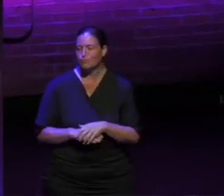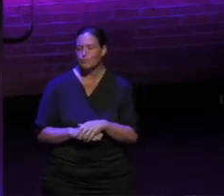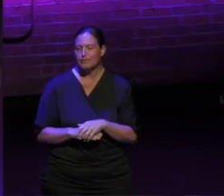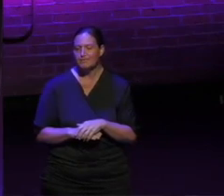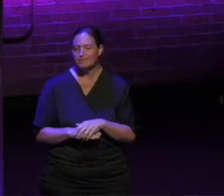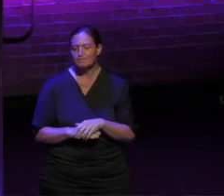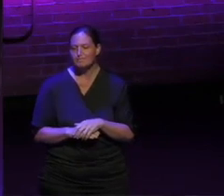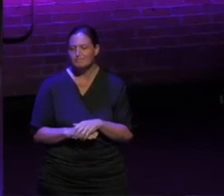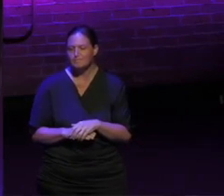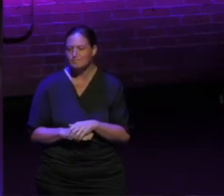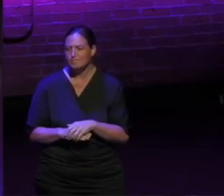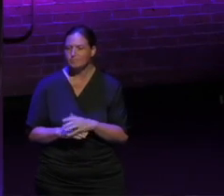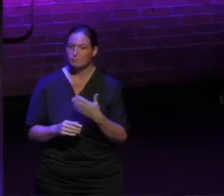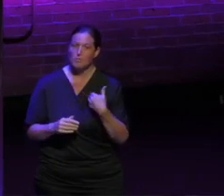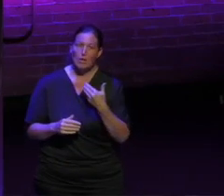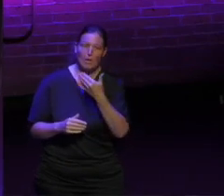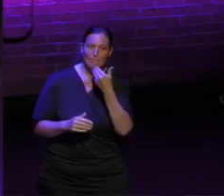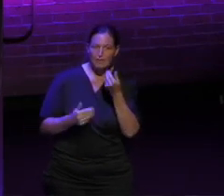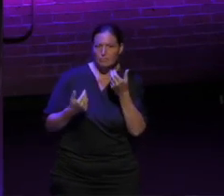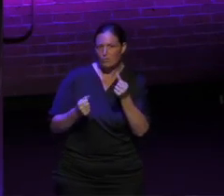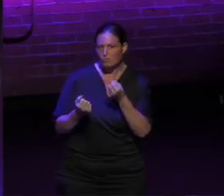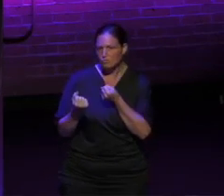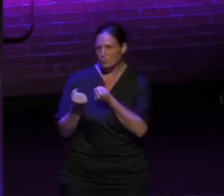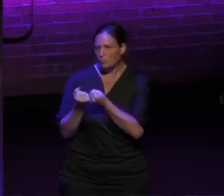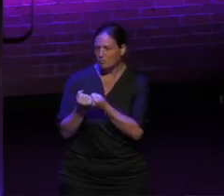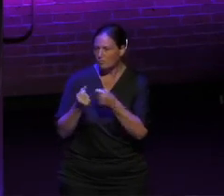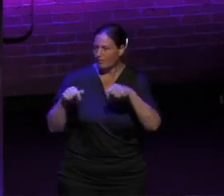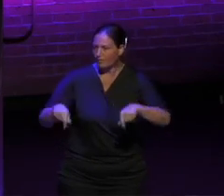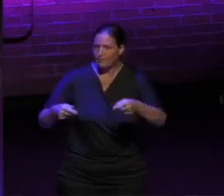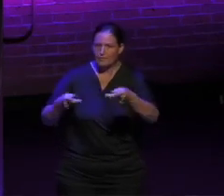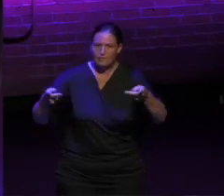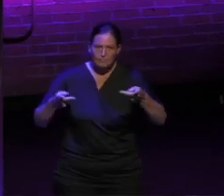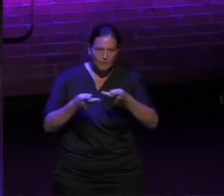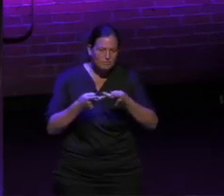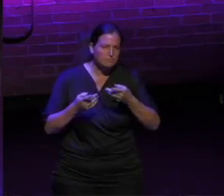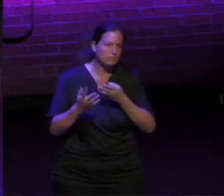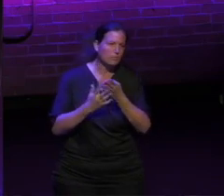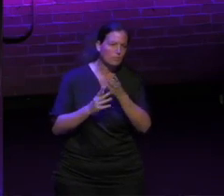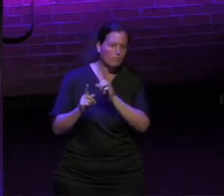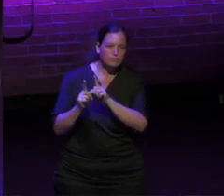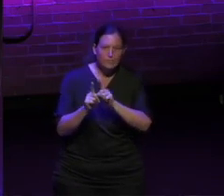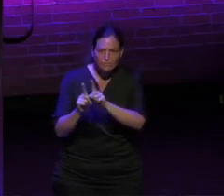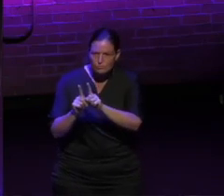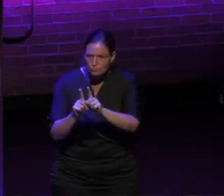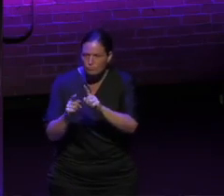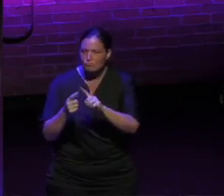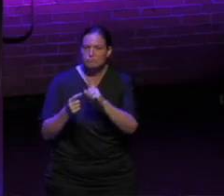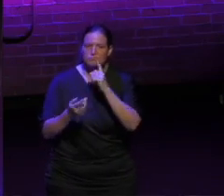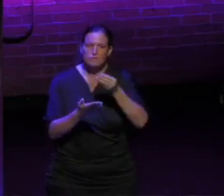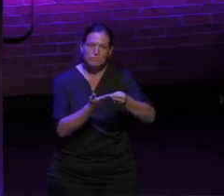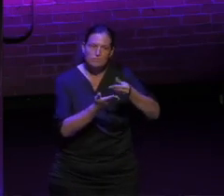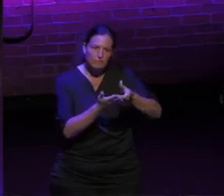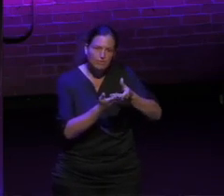We do our best to support folks with this space through our mentorship with some amazing funding from